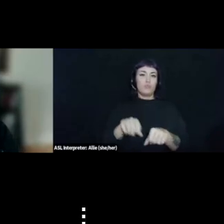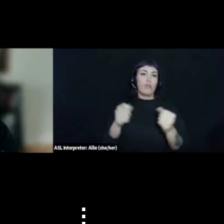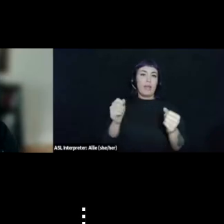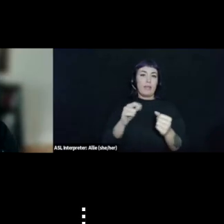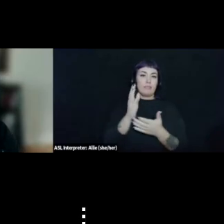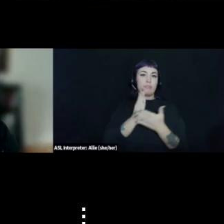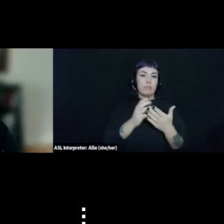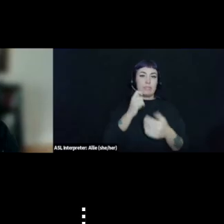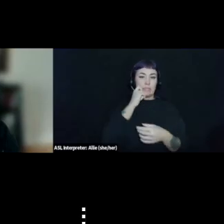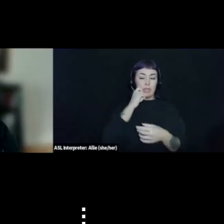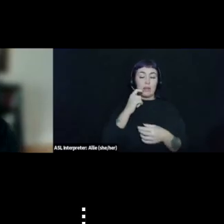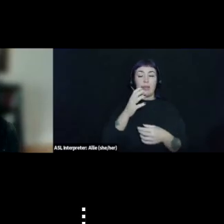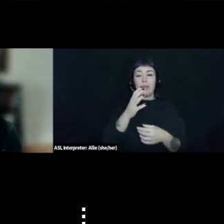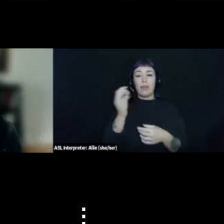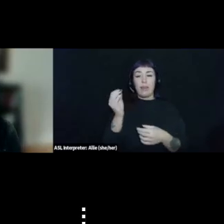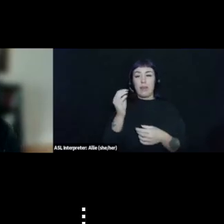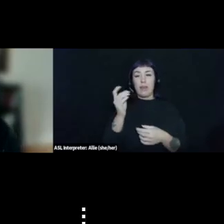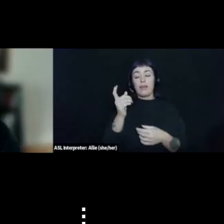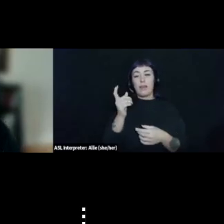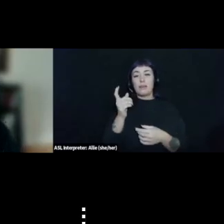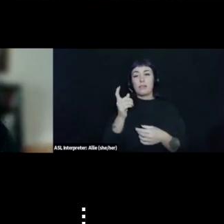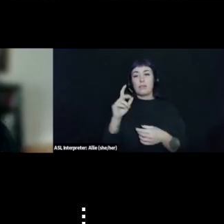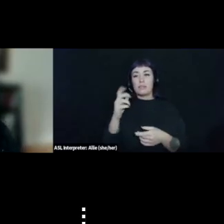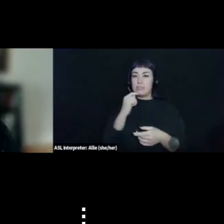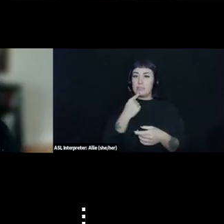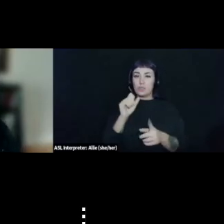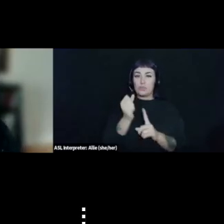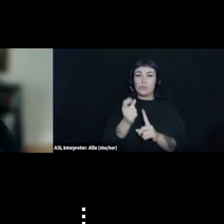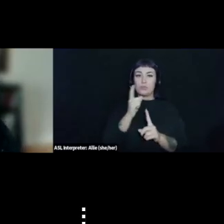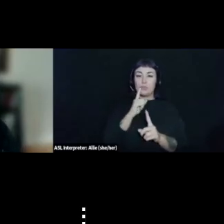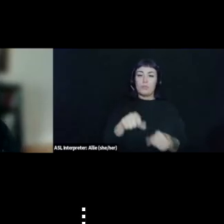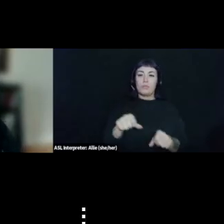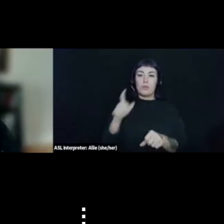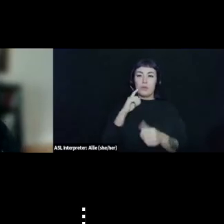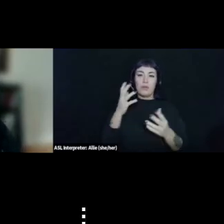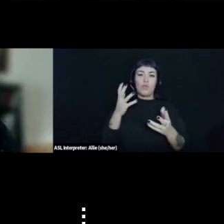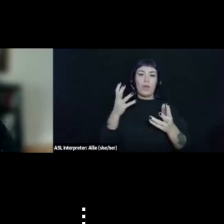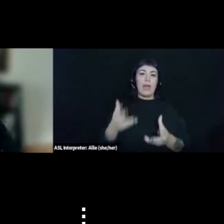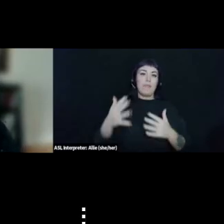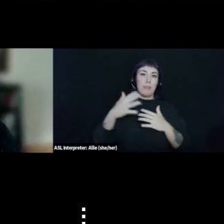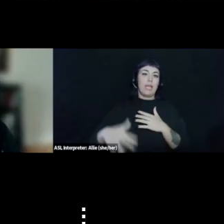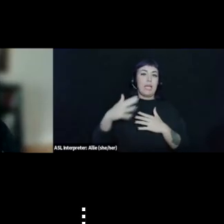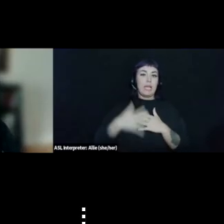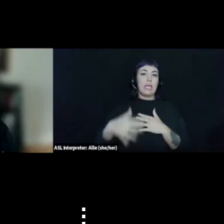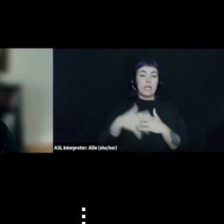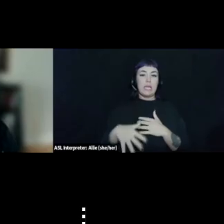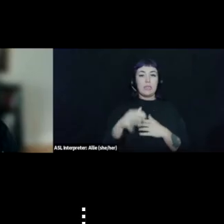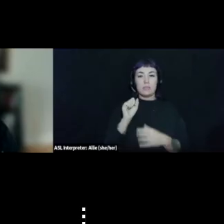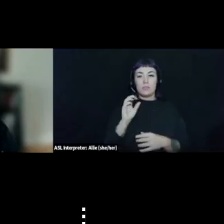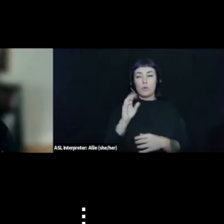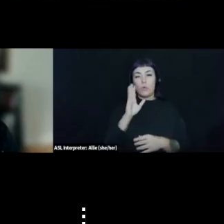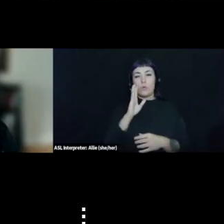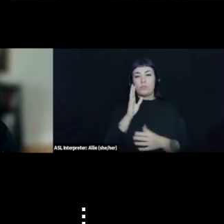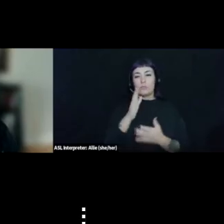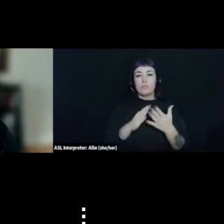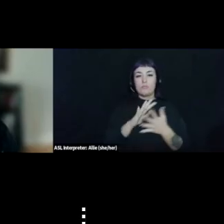skin. And in a very serious situation, there is potential for heavy bleeding. So those are some